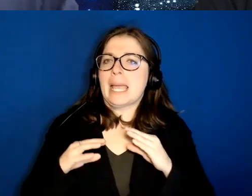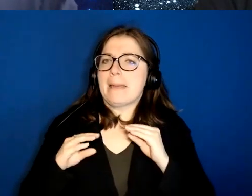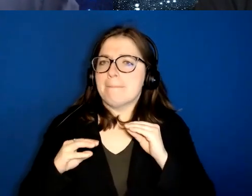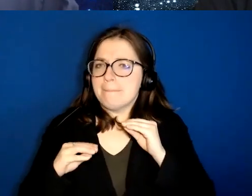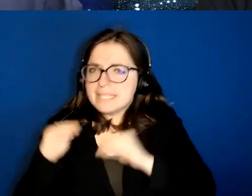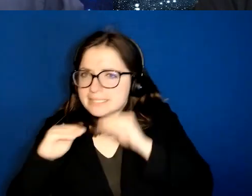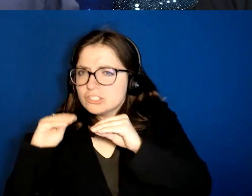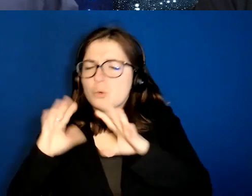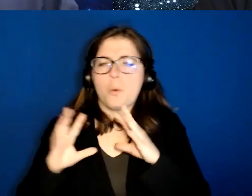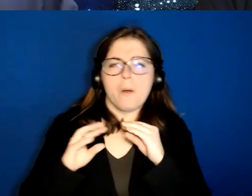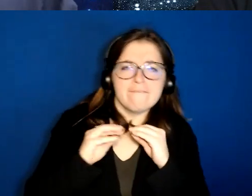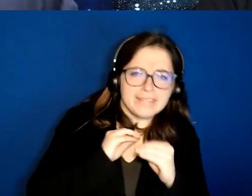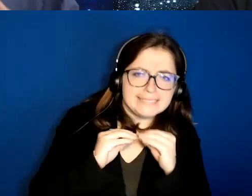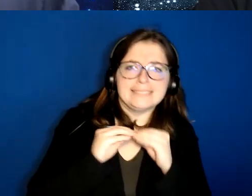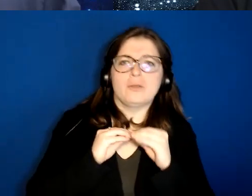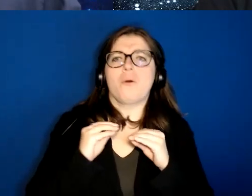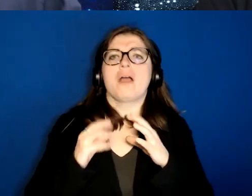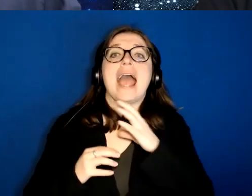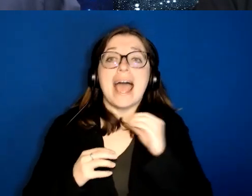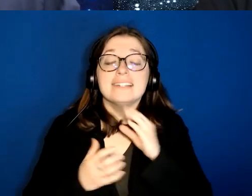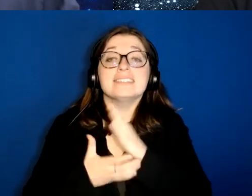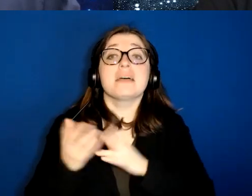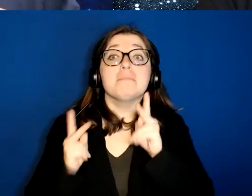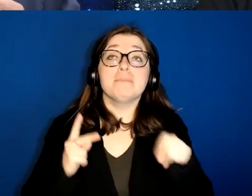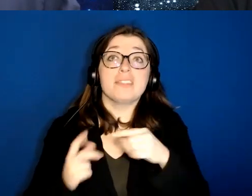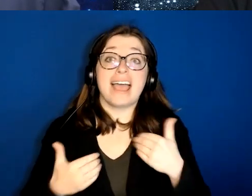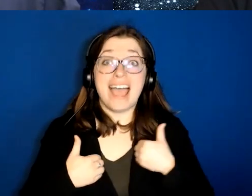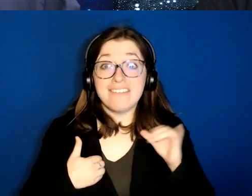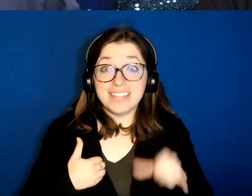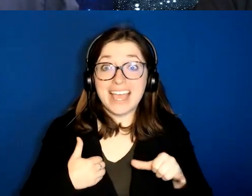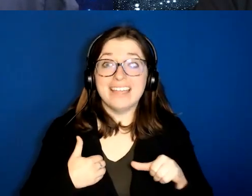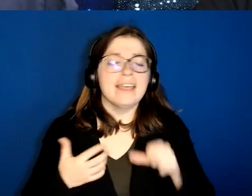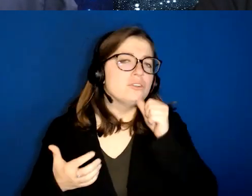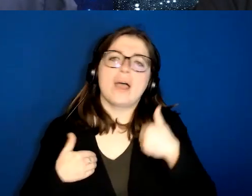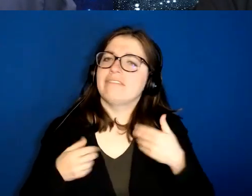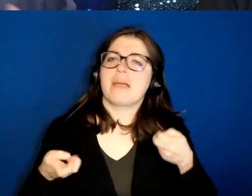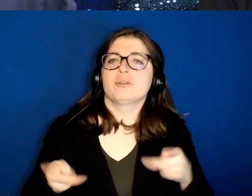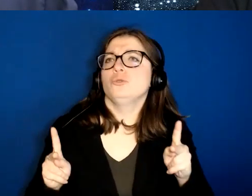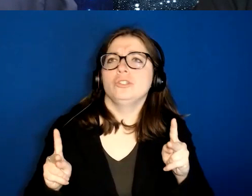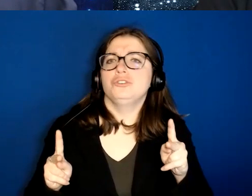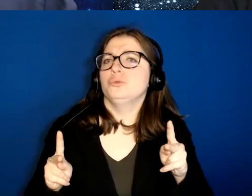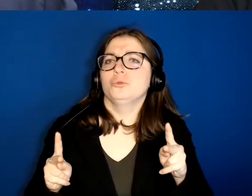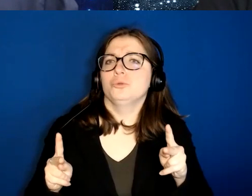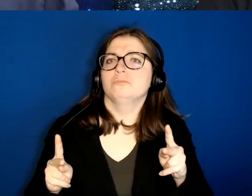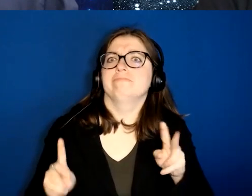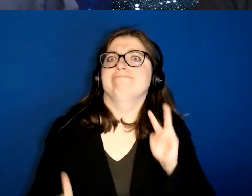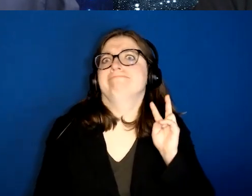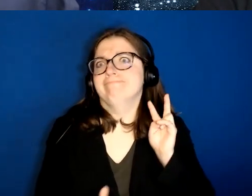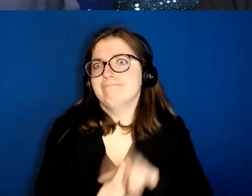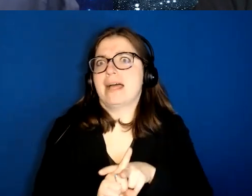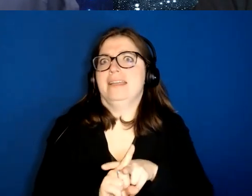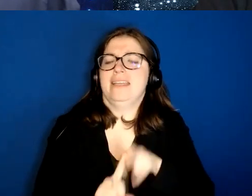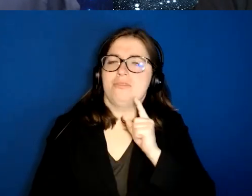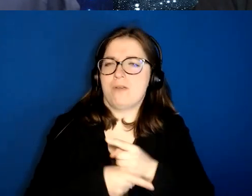them. And there are people who have that who don't have an opportunity to employ it in a useful way.